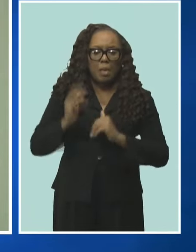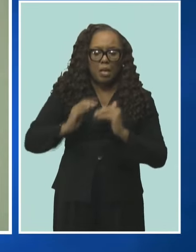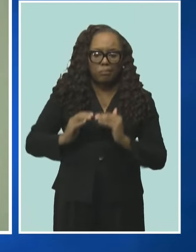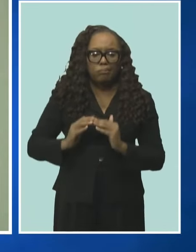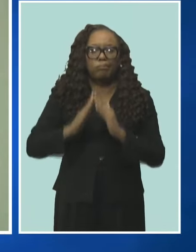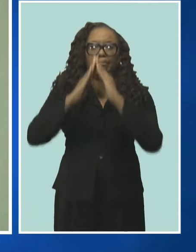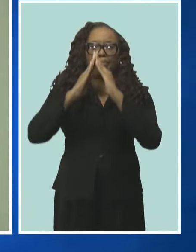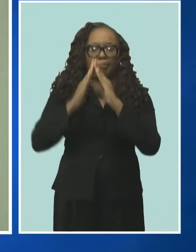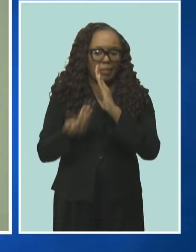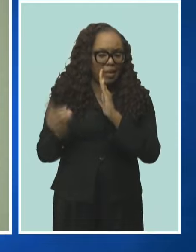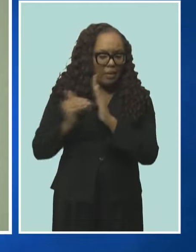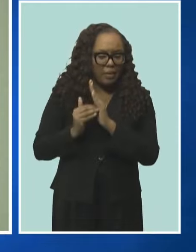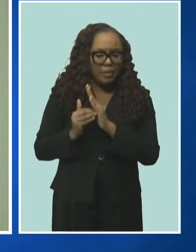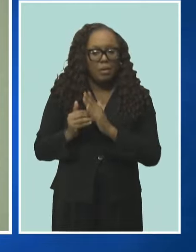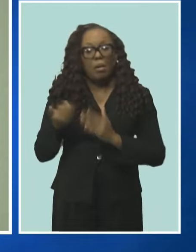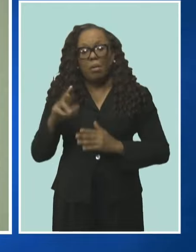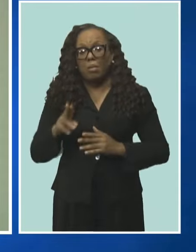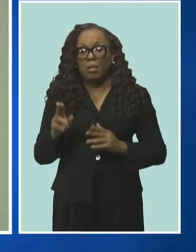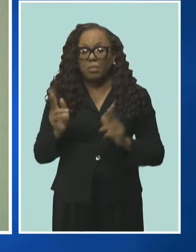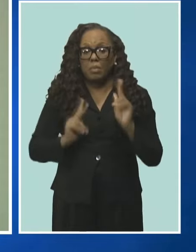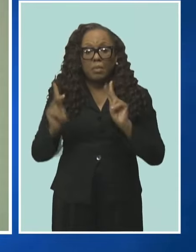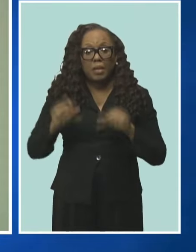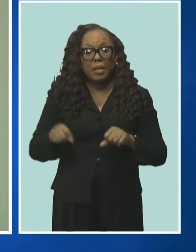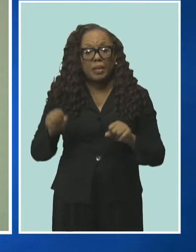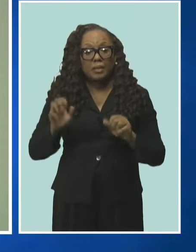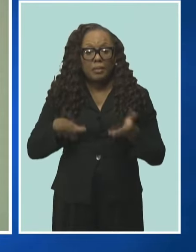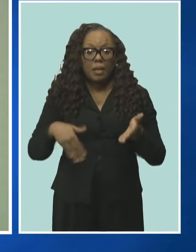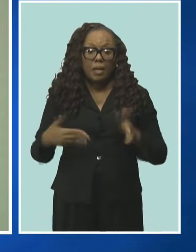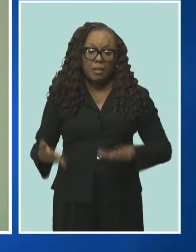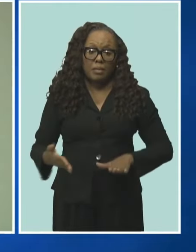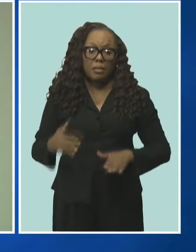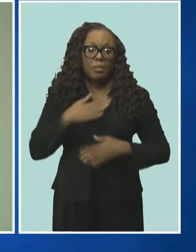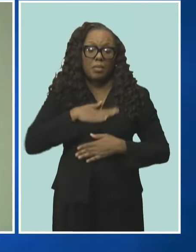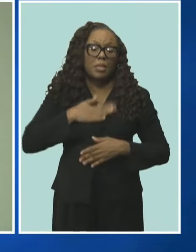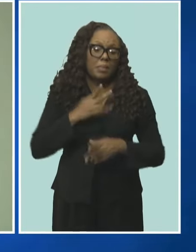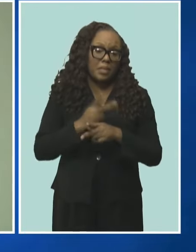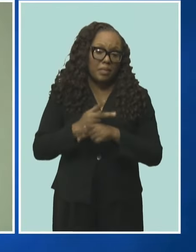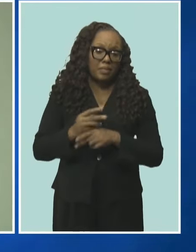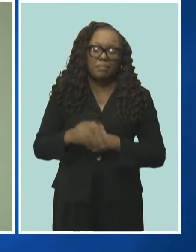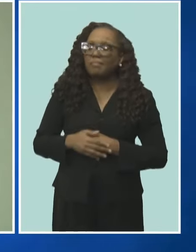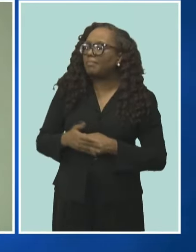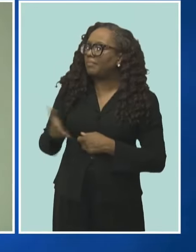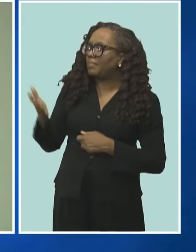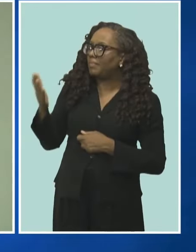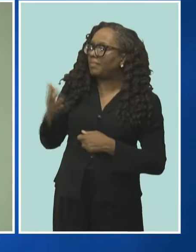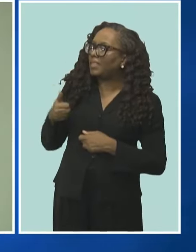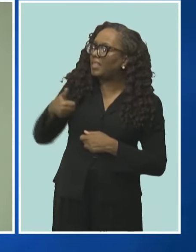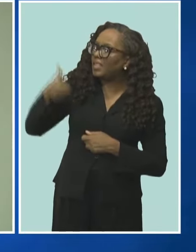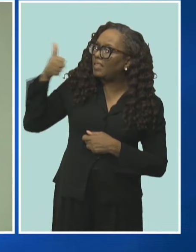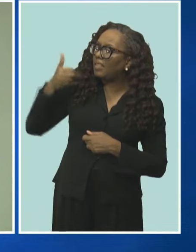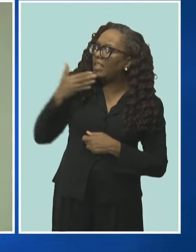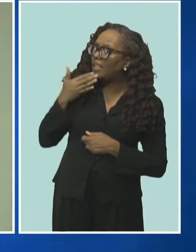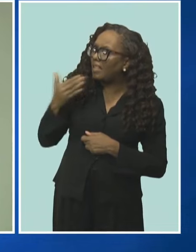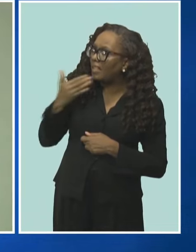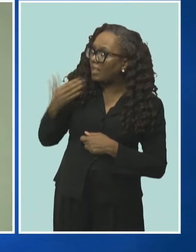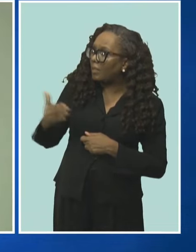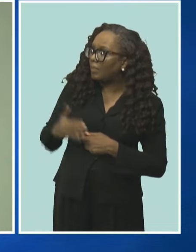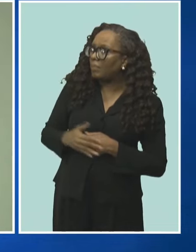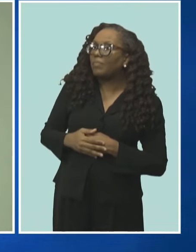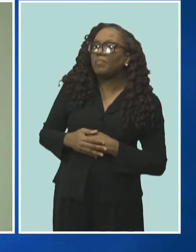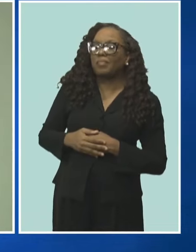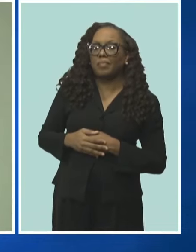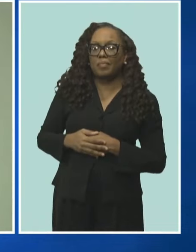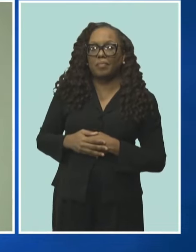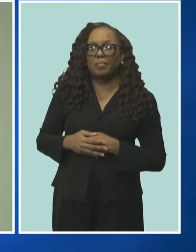more vigilant and be careful in all that you do. Chief Maynard, thank you very much. And you can hear more